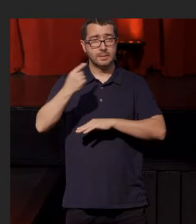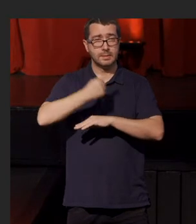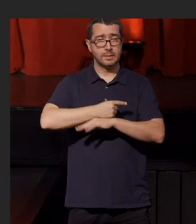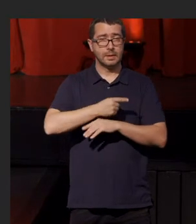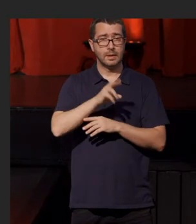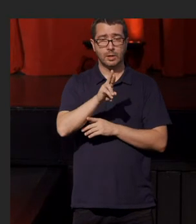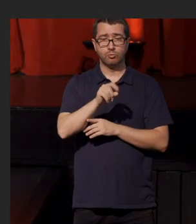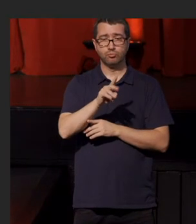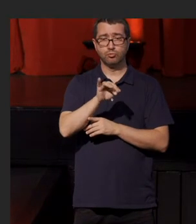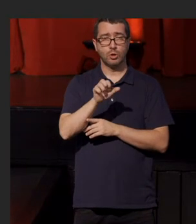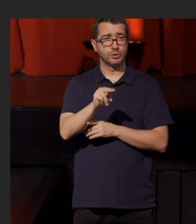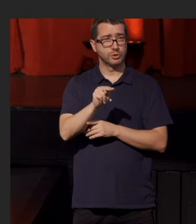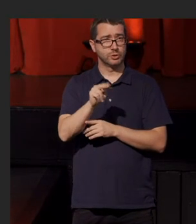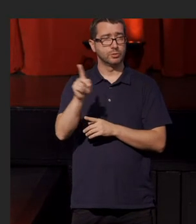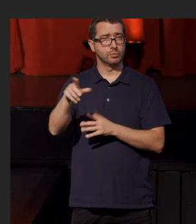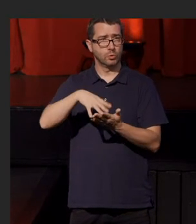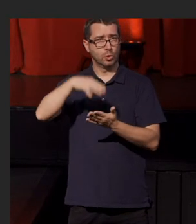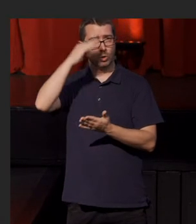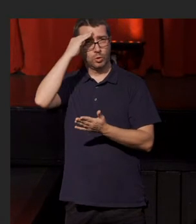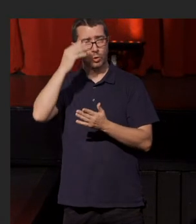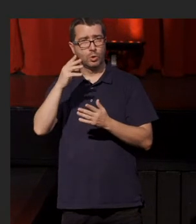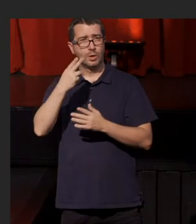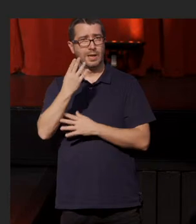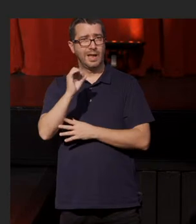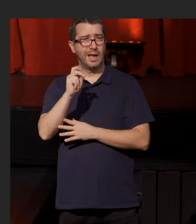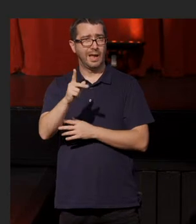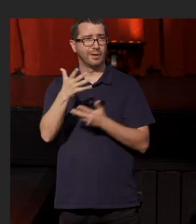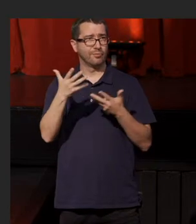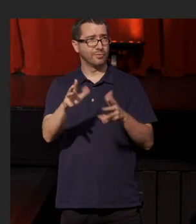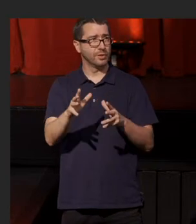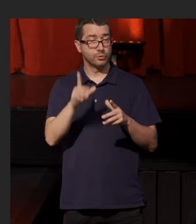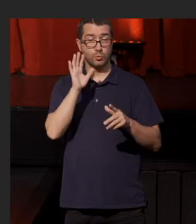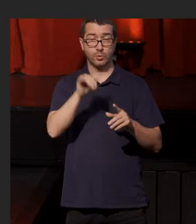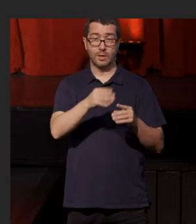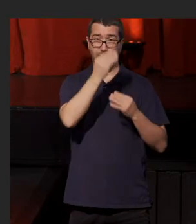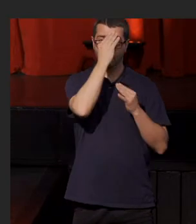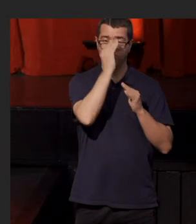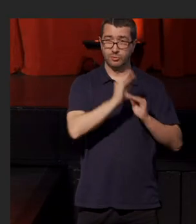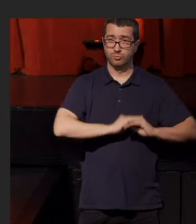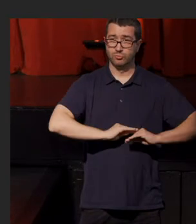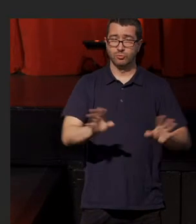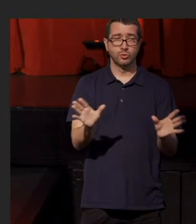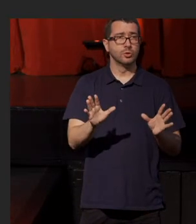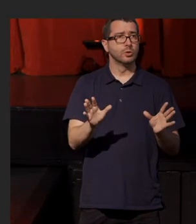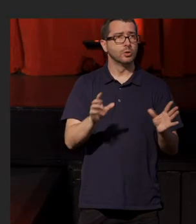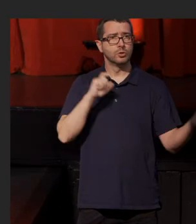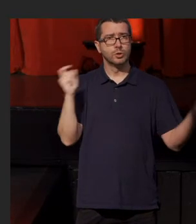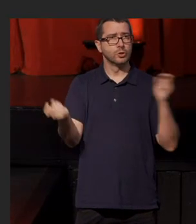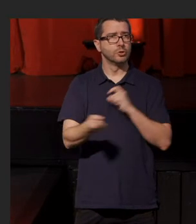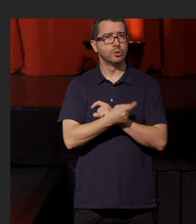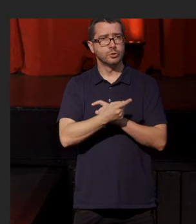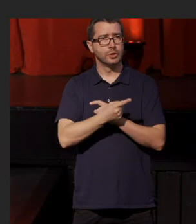Russians were behind the initial hacking. So that release of that content altered that media agenda